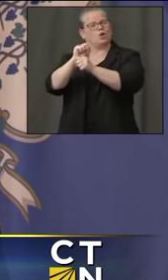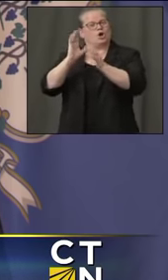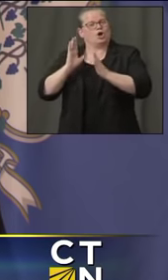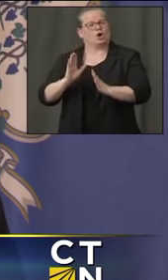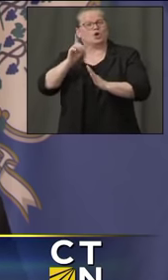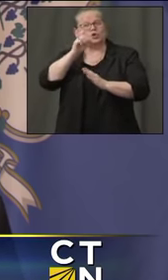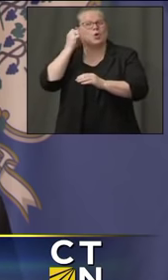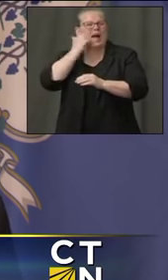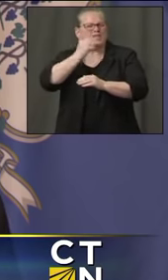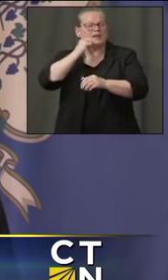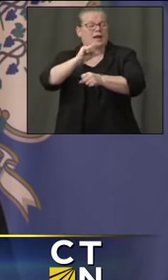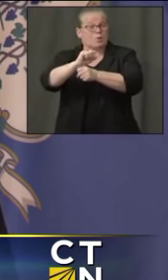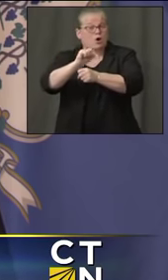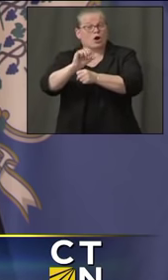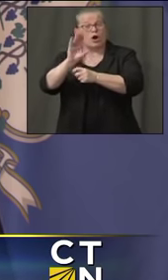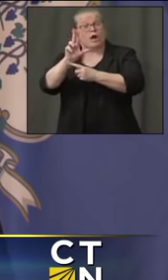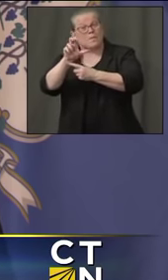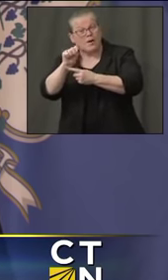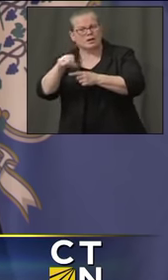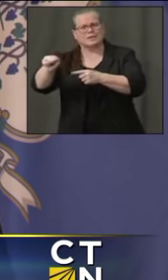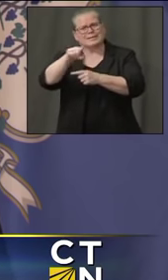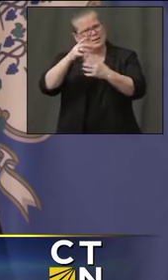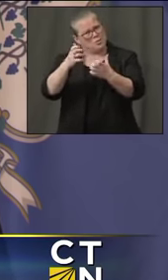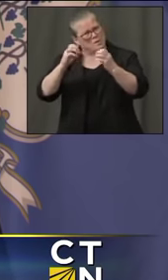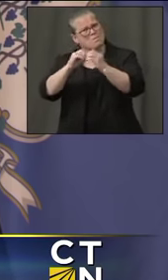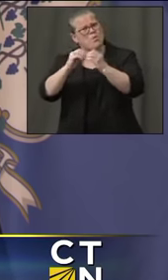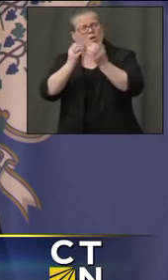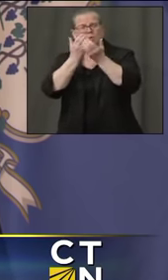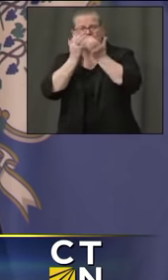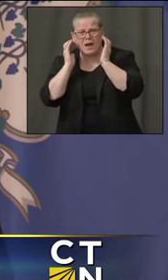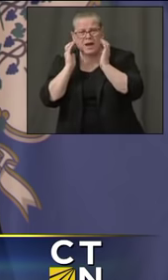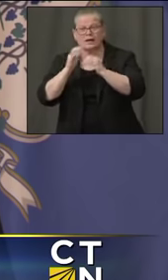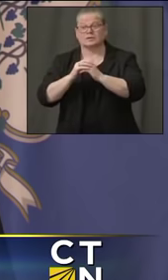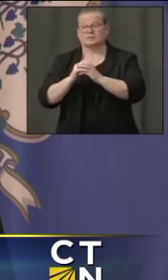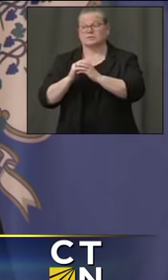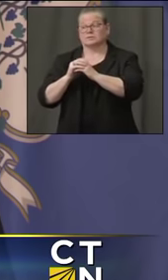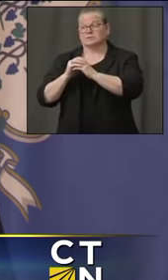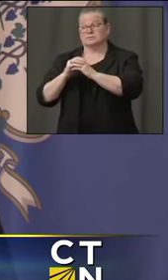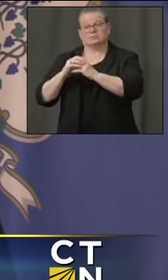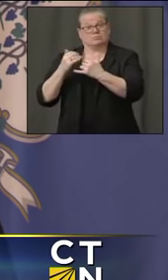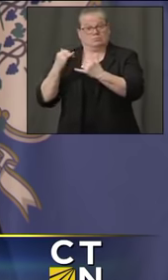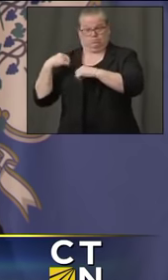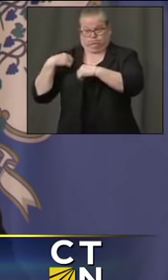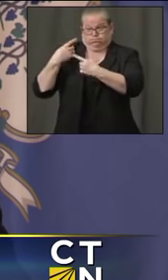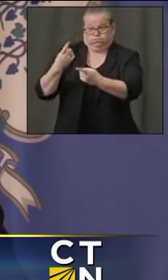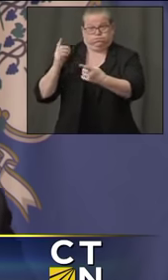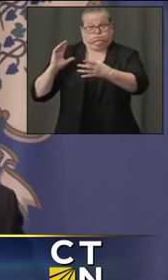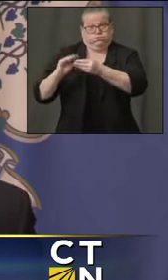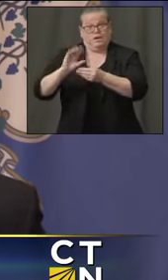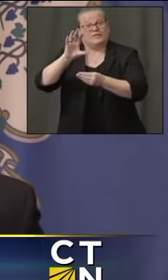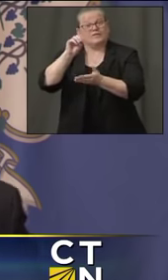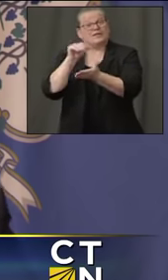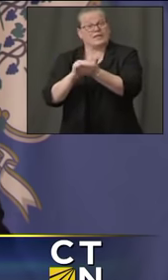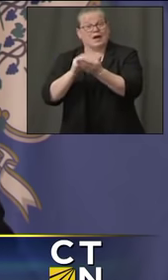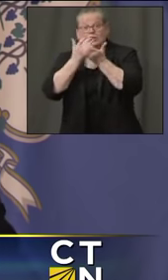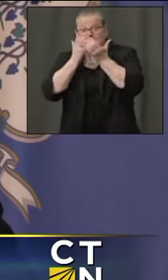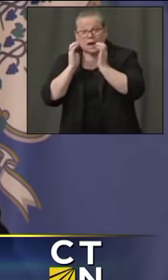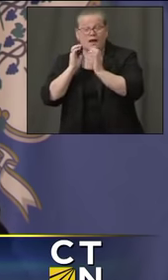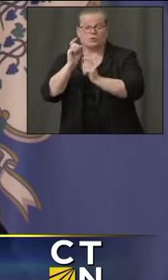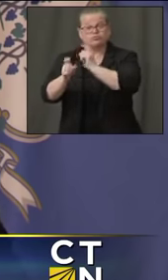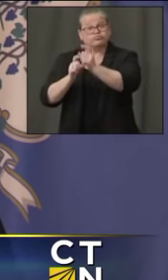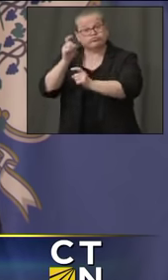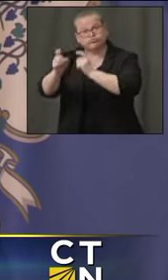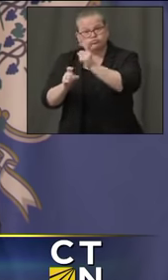We've given 50,000 masks to date, and we'll be able to do more. These are all private companies, by the way. I'm used to private